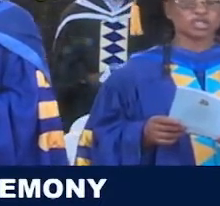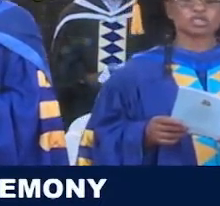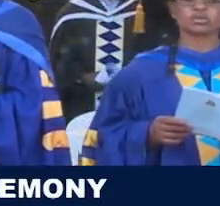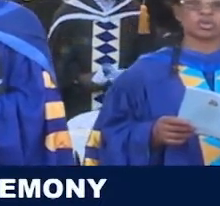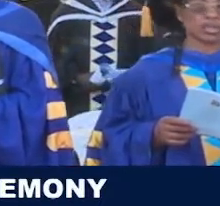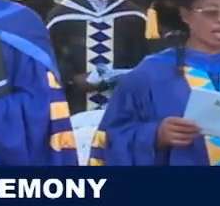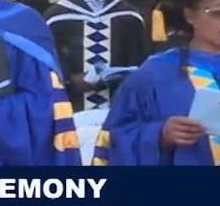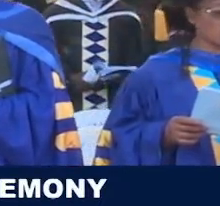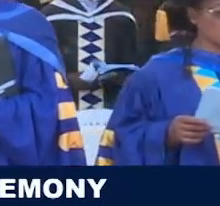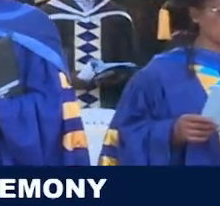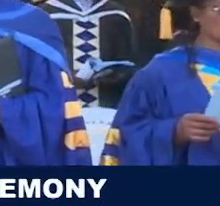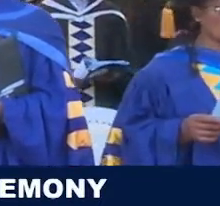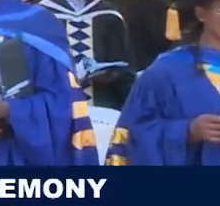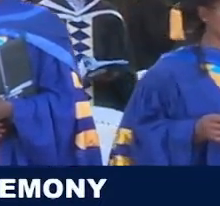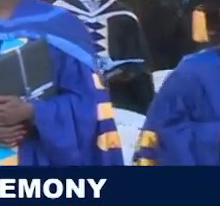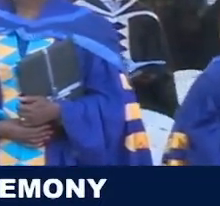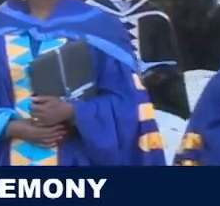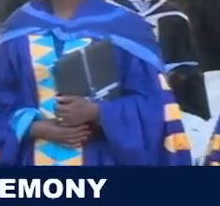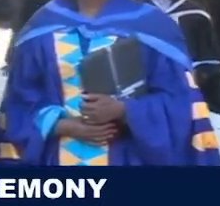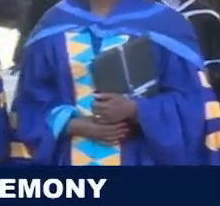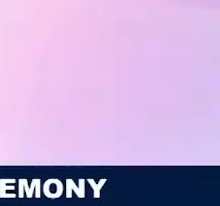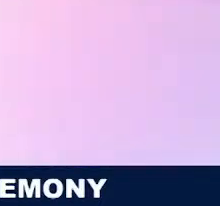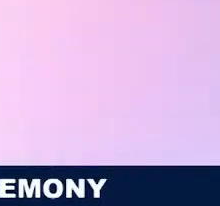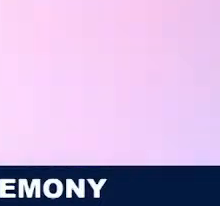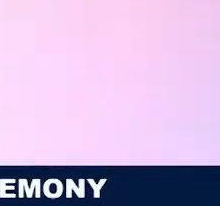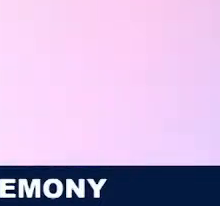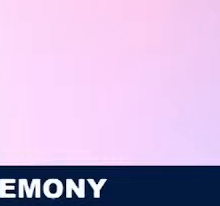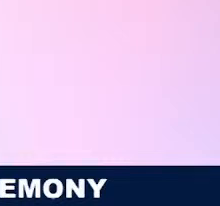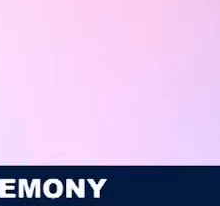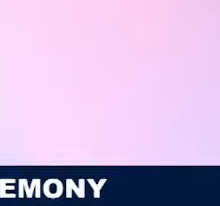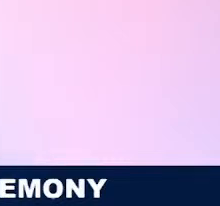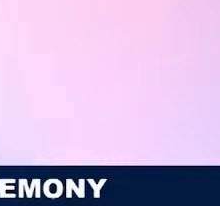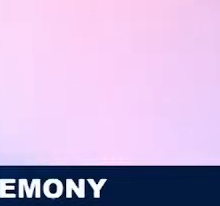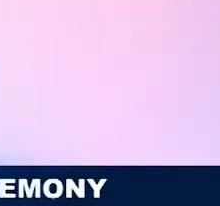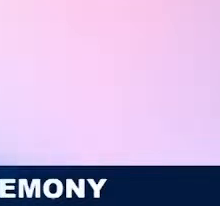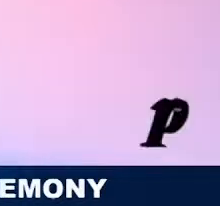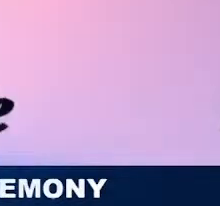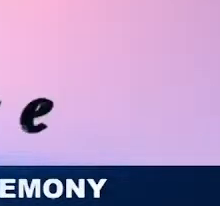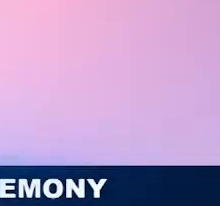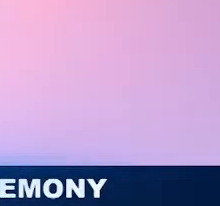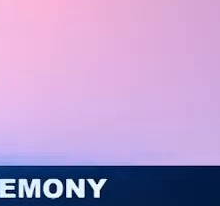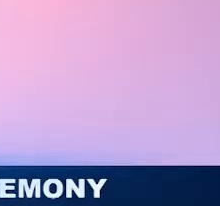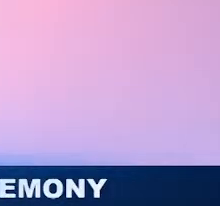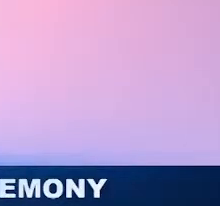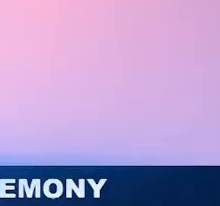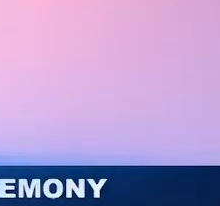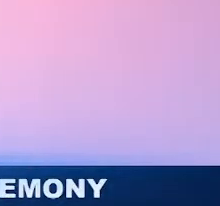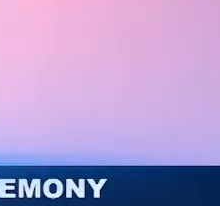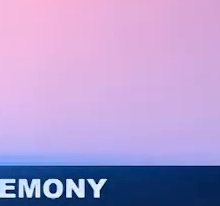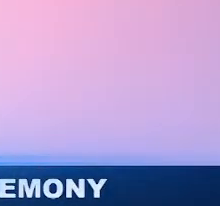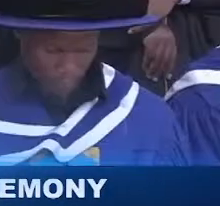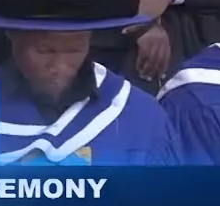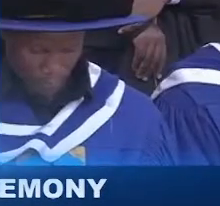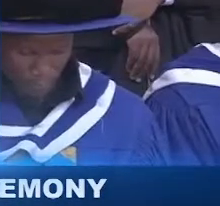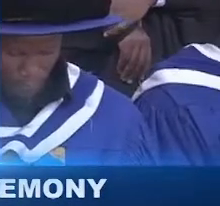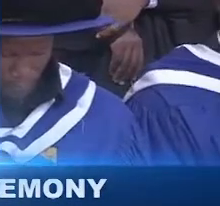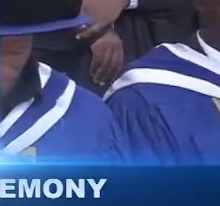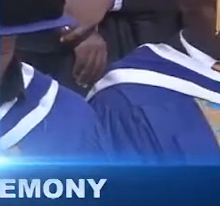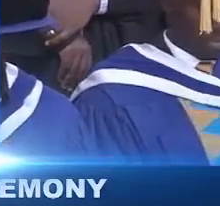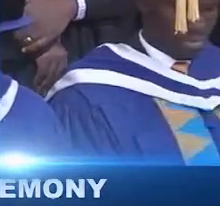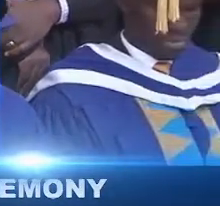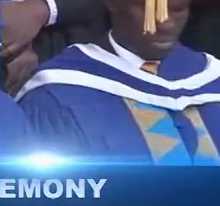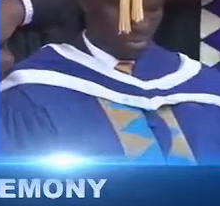campus along the Thika Superhighway. KUTV will provide live coverage of the graduation ceremony from 8